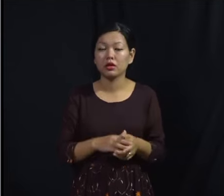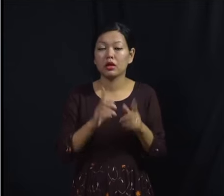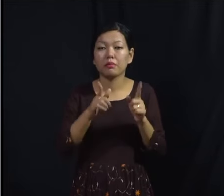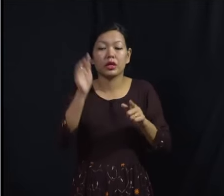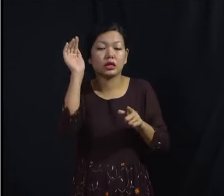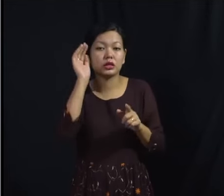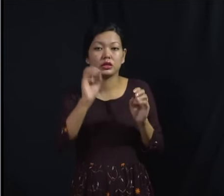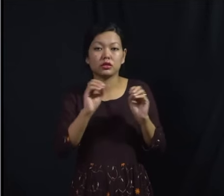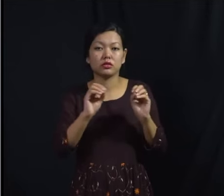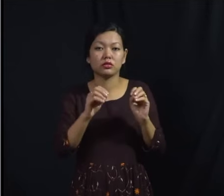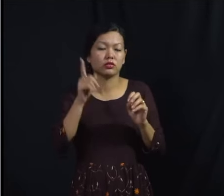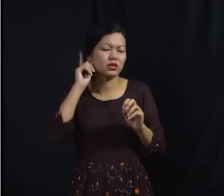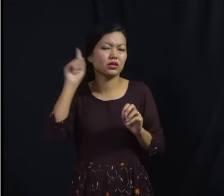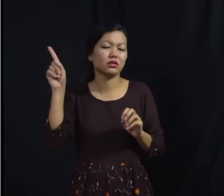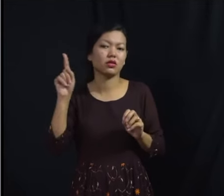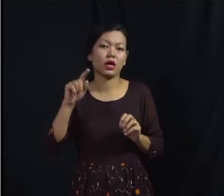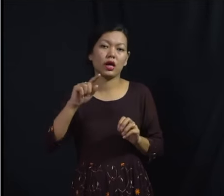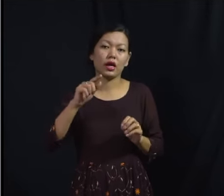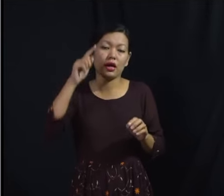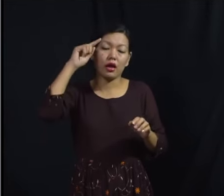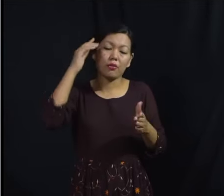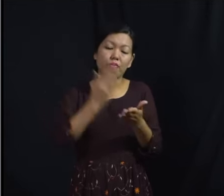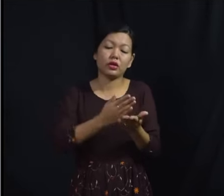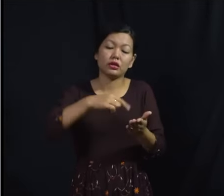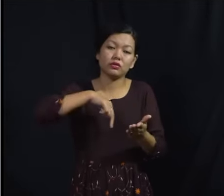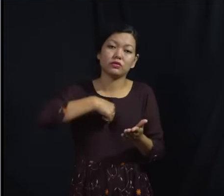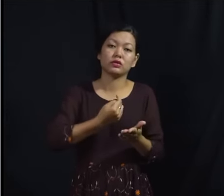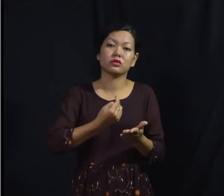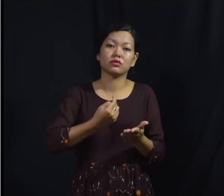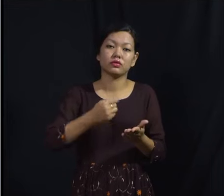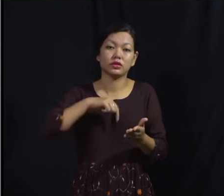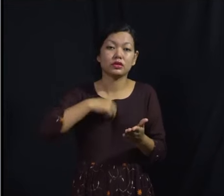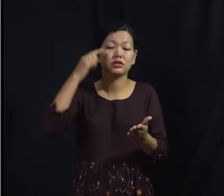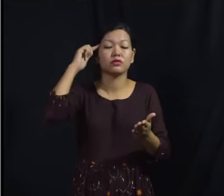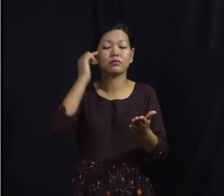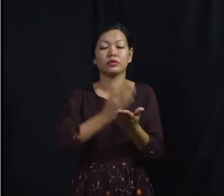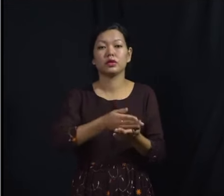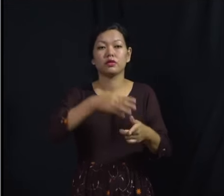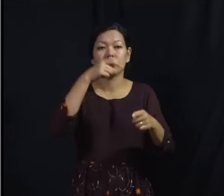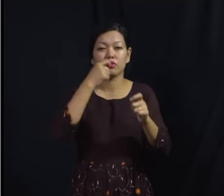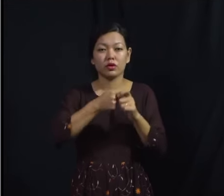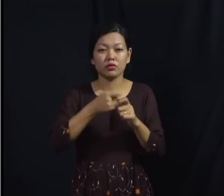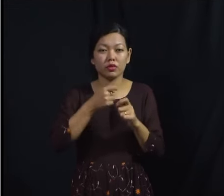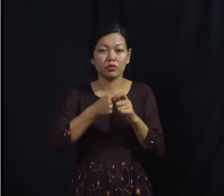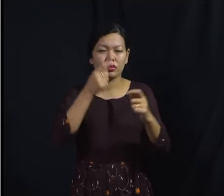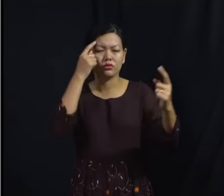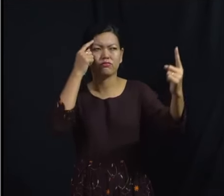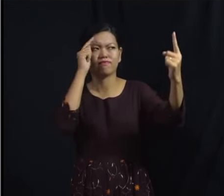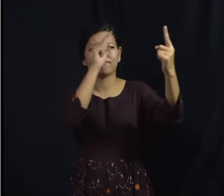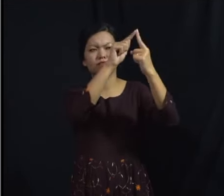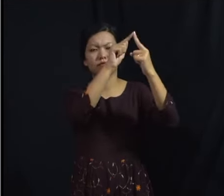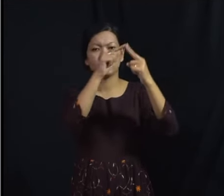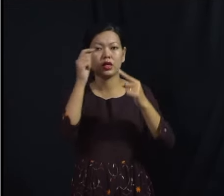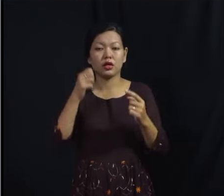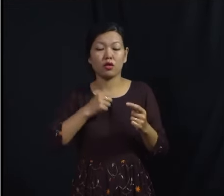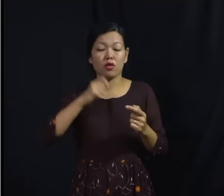have enough conviction to believe in ourselves that one fine day we would be able to achieve our dreams if we are consistent and having the courage